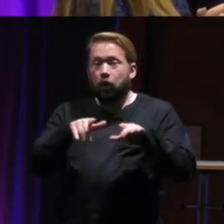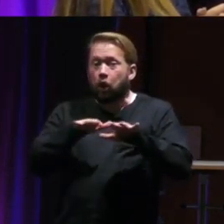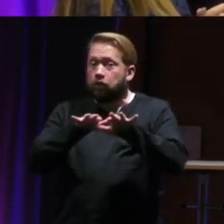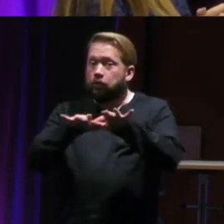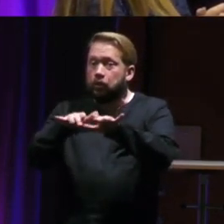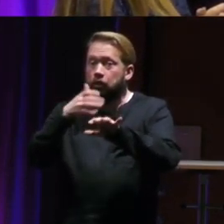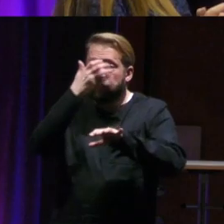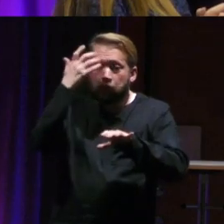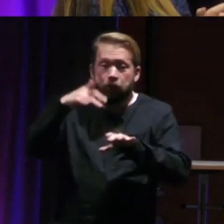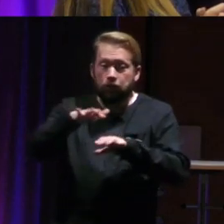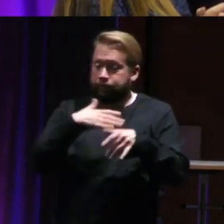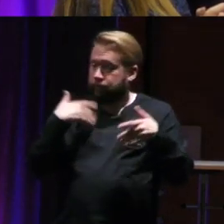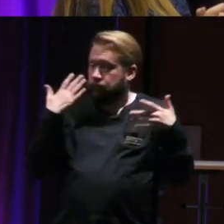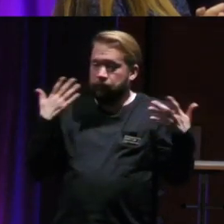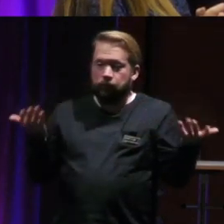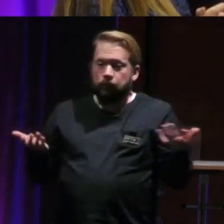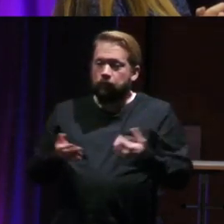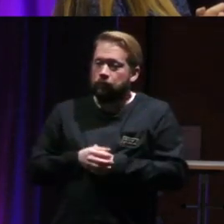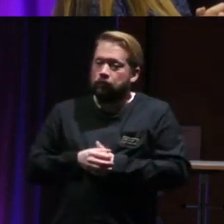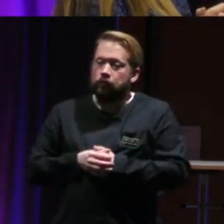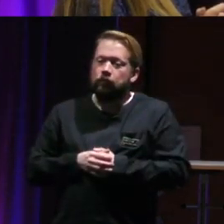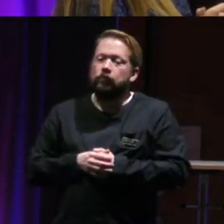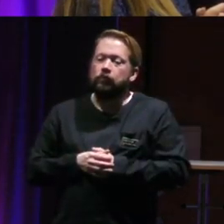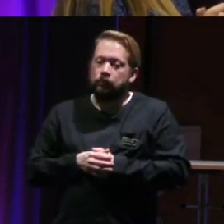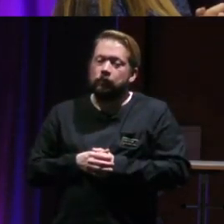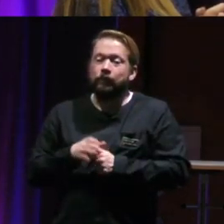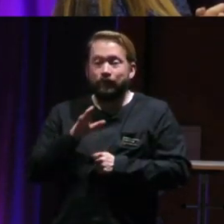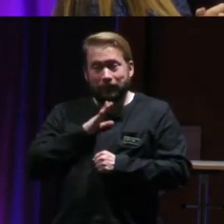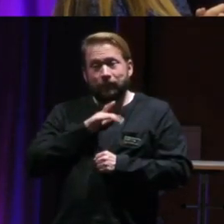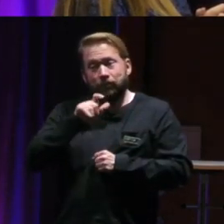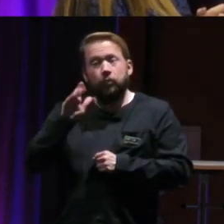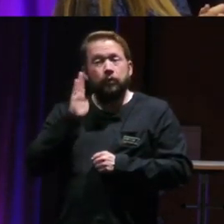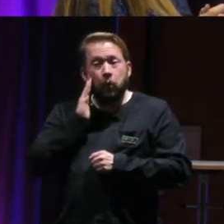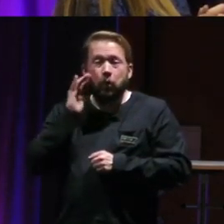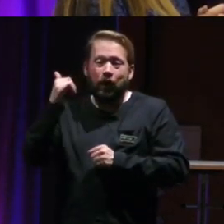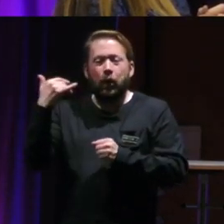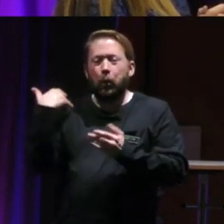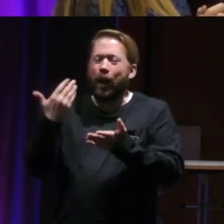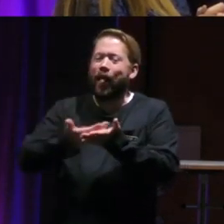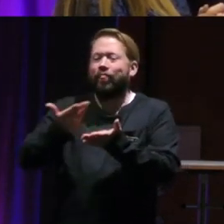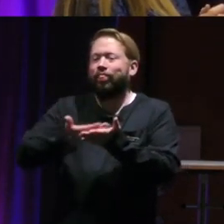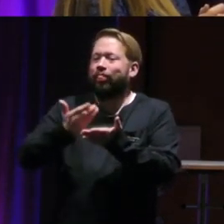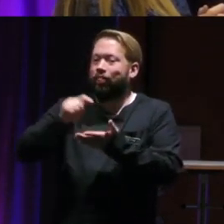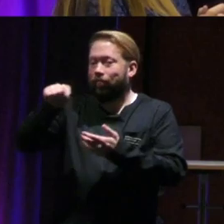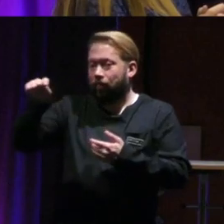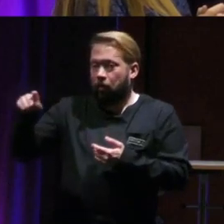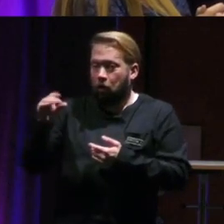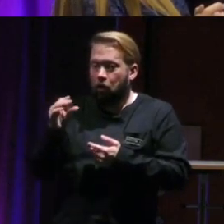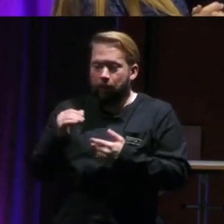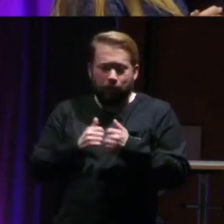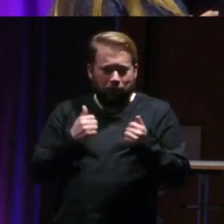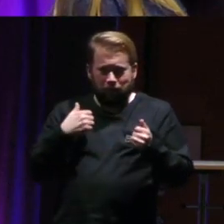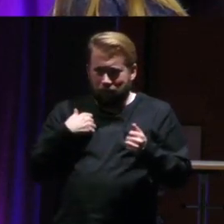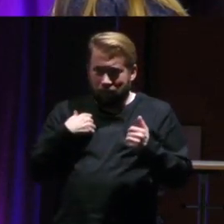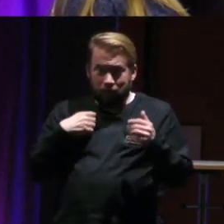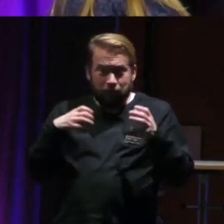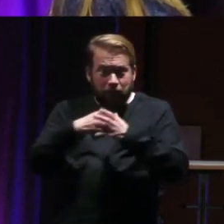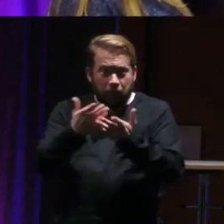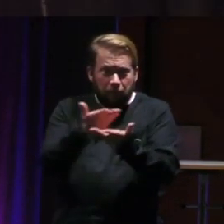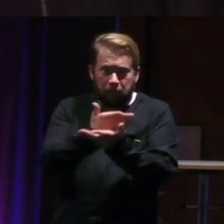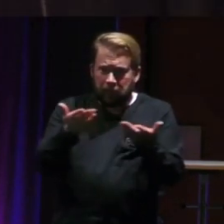I know just people from the countryside and I know their life. I never heard about like corporations of